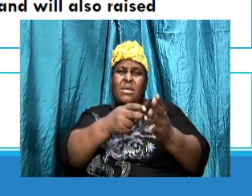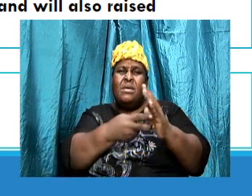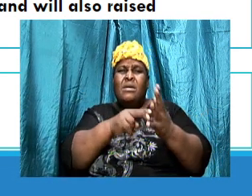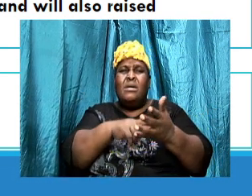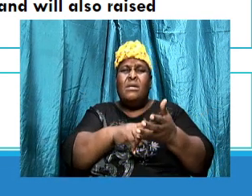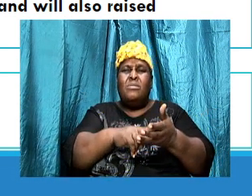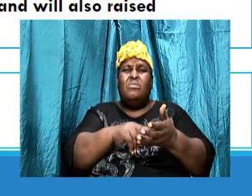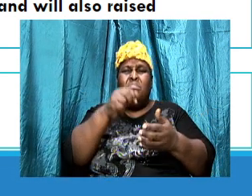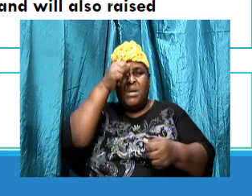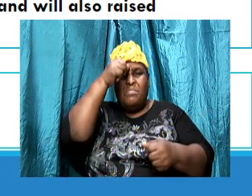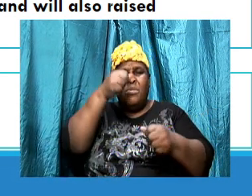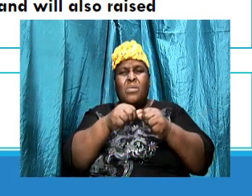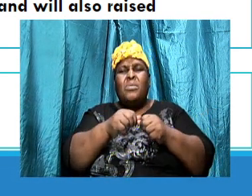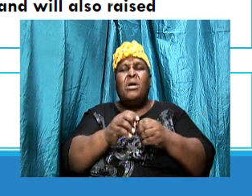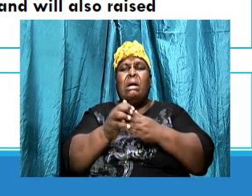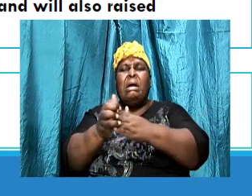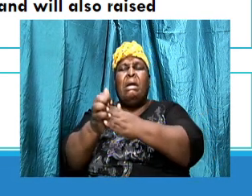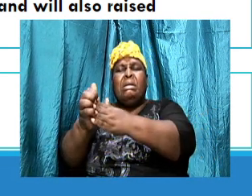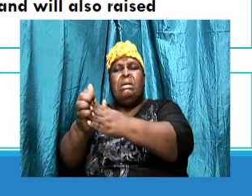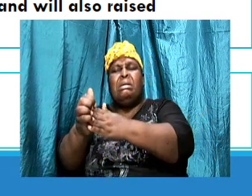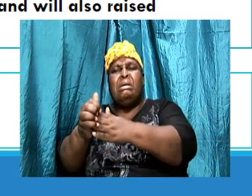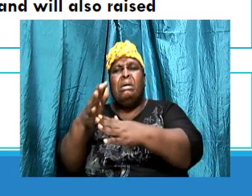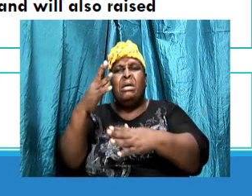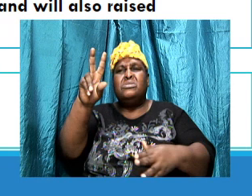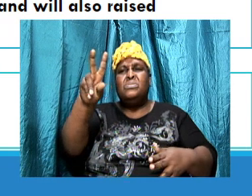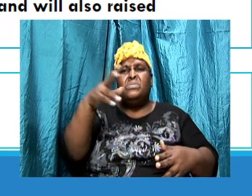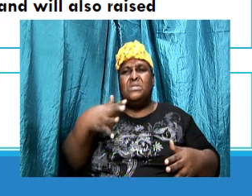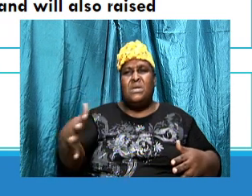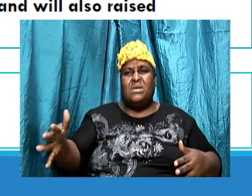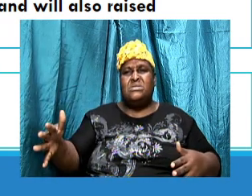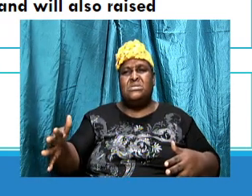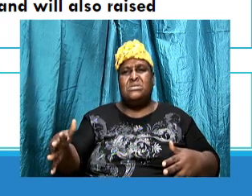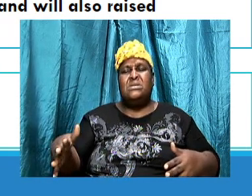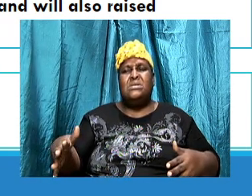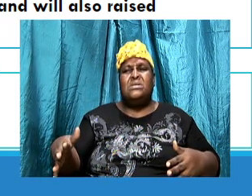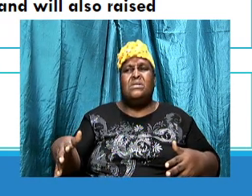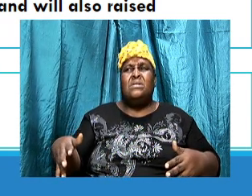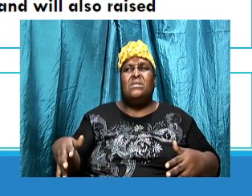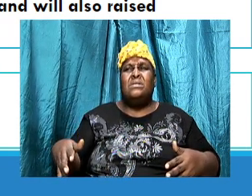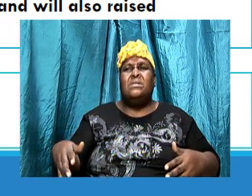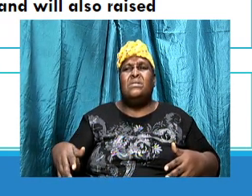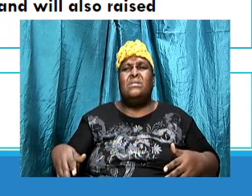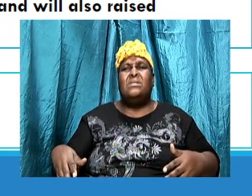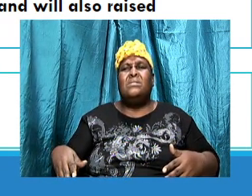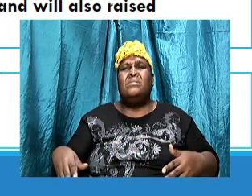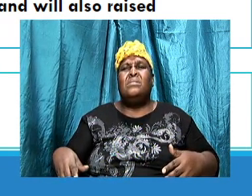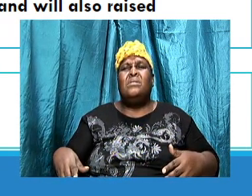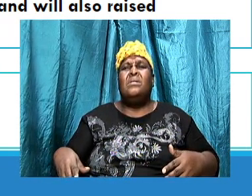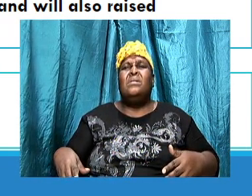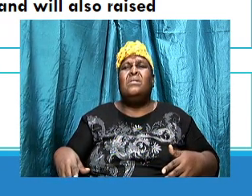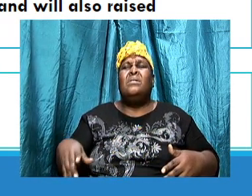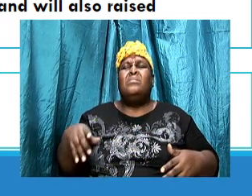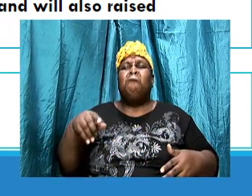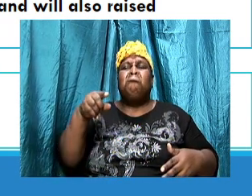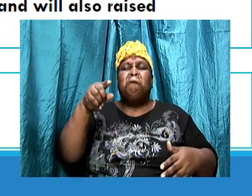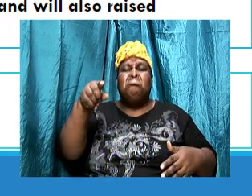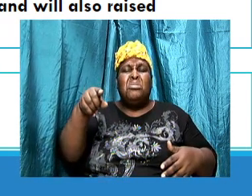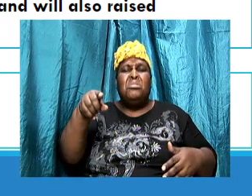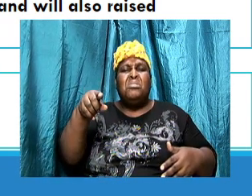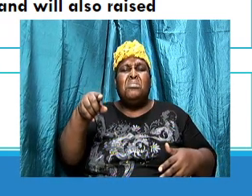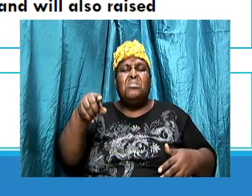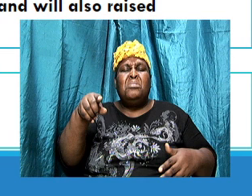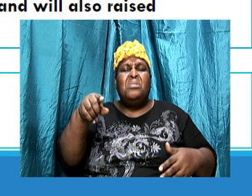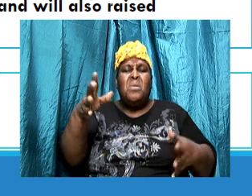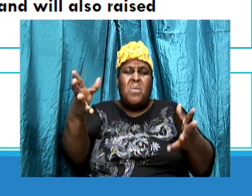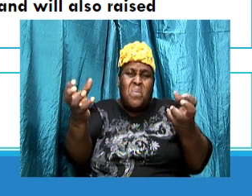two things. One, you know, we are guided by that last statement that says that he wants the spirit to be saved. And